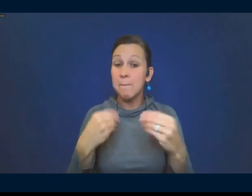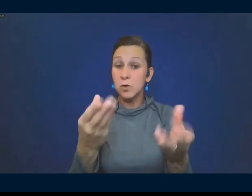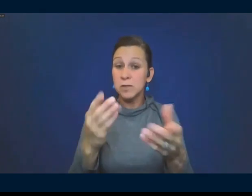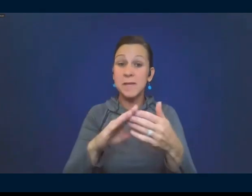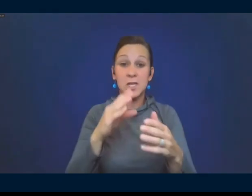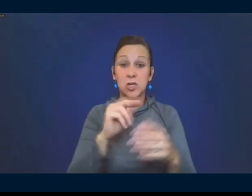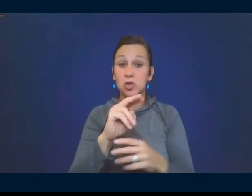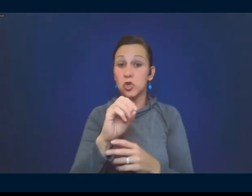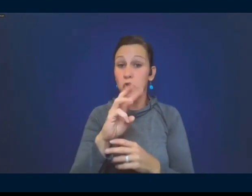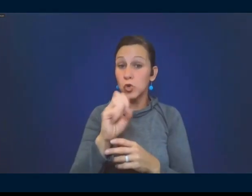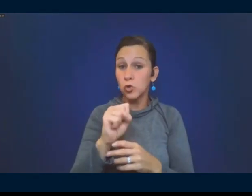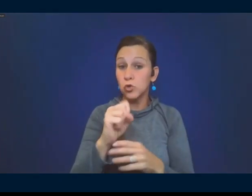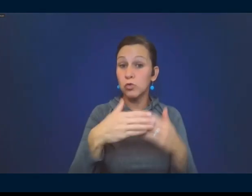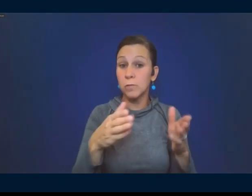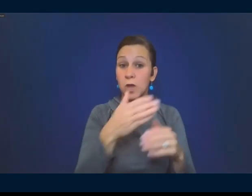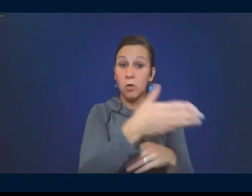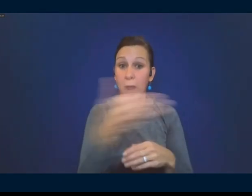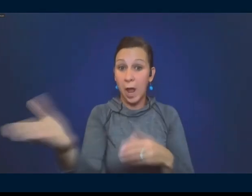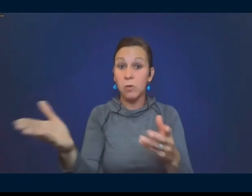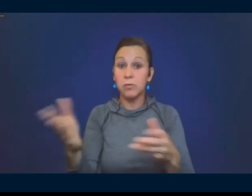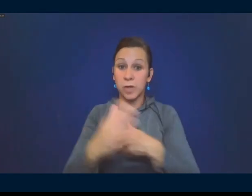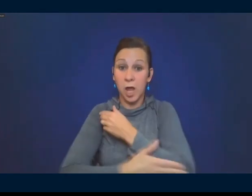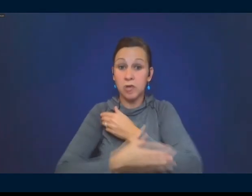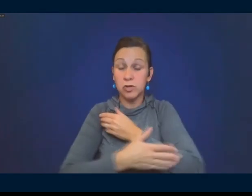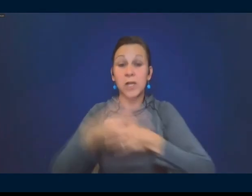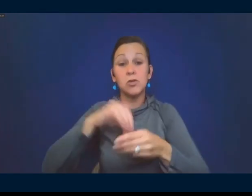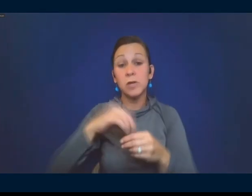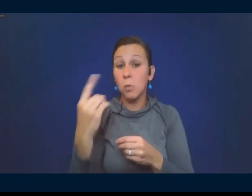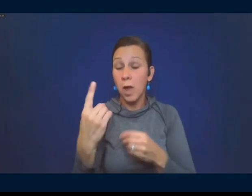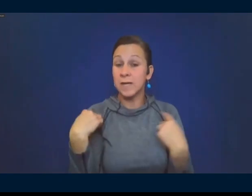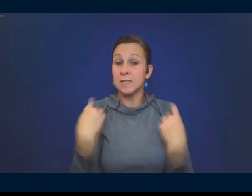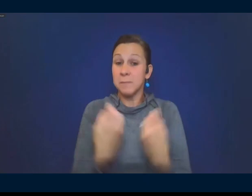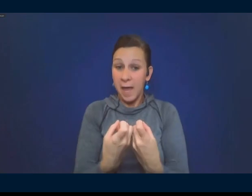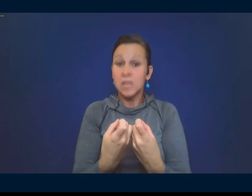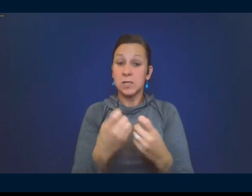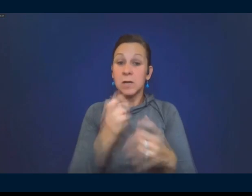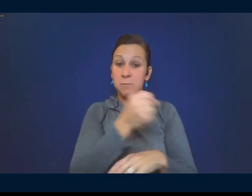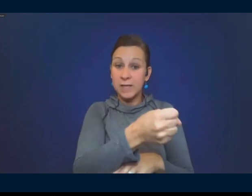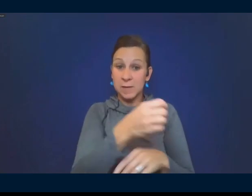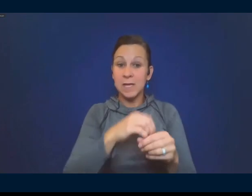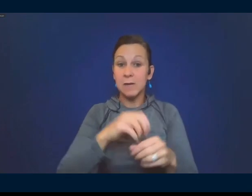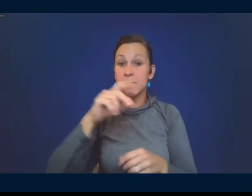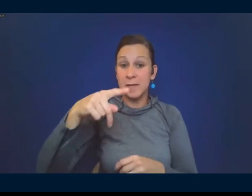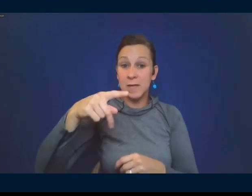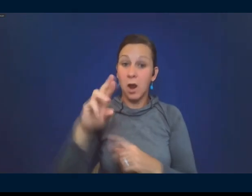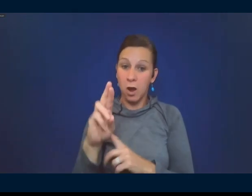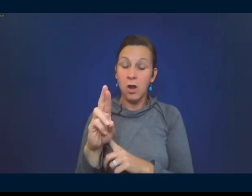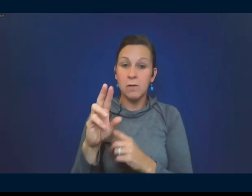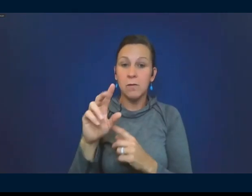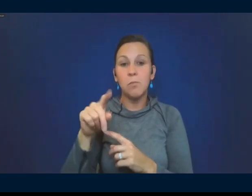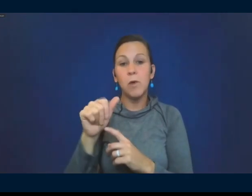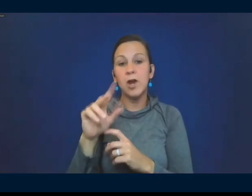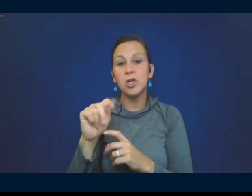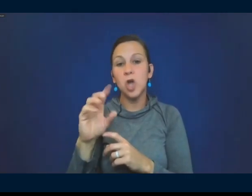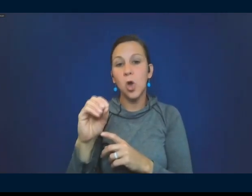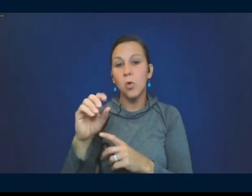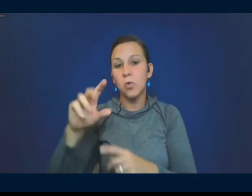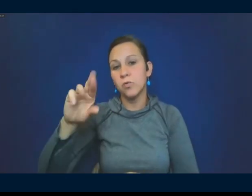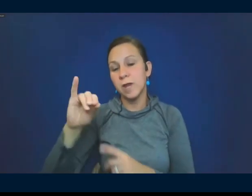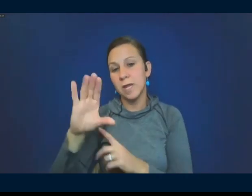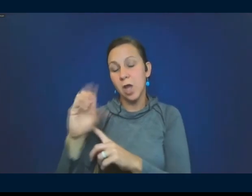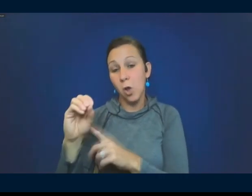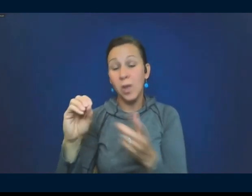country, including one Spanish language placement in Puerto Rico. The mission of the program is to help scientists